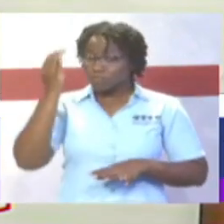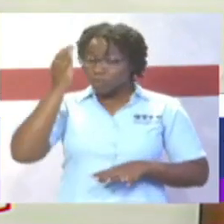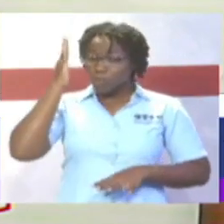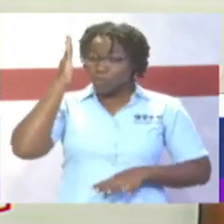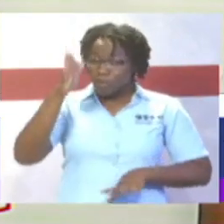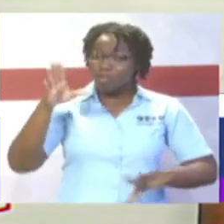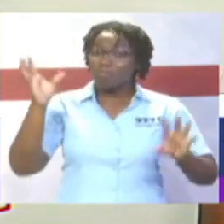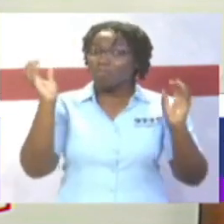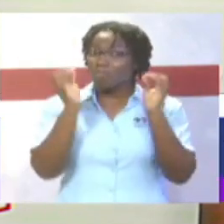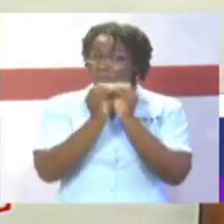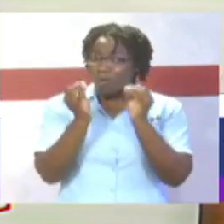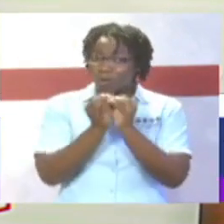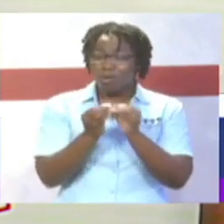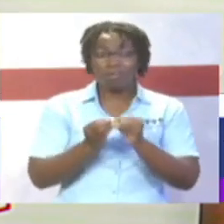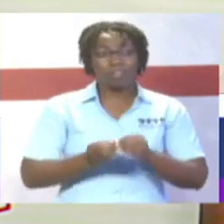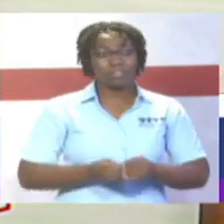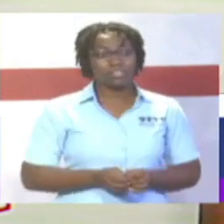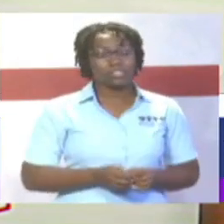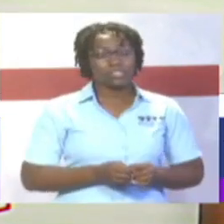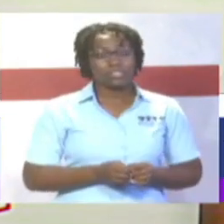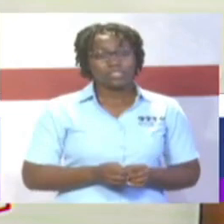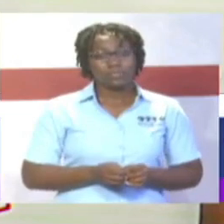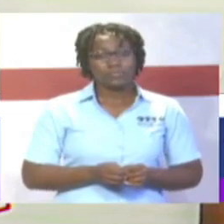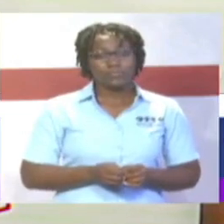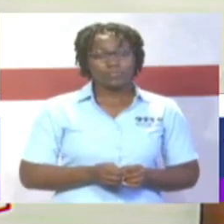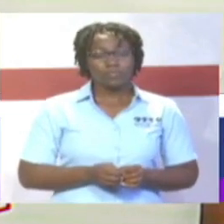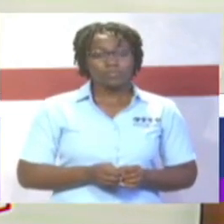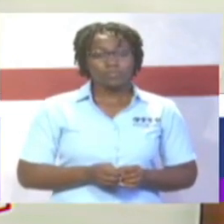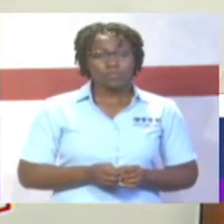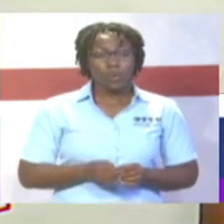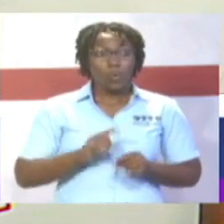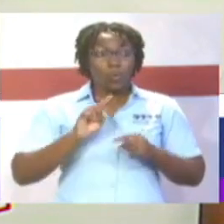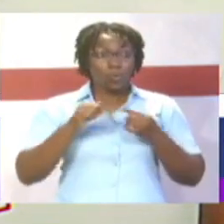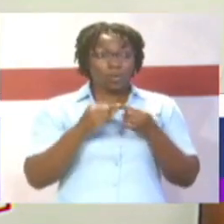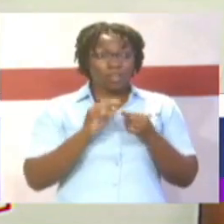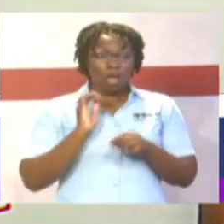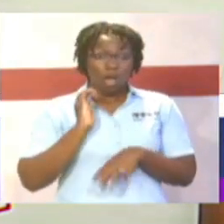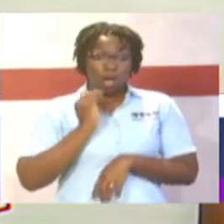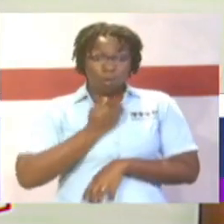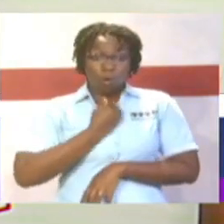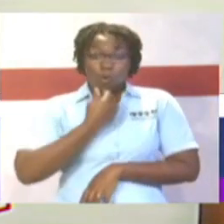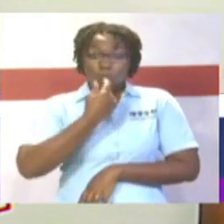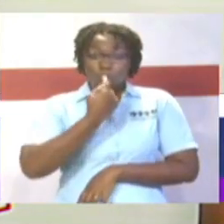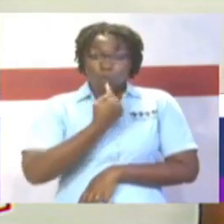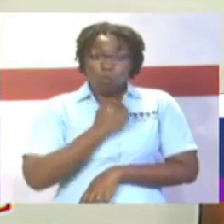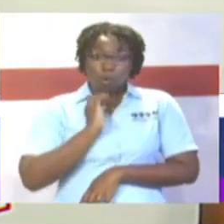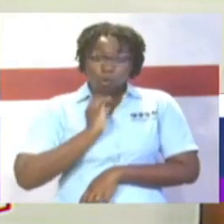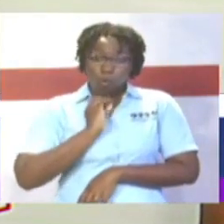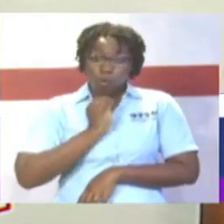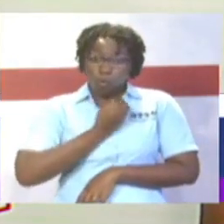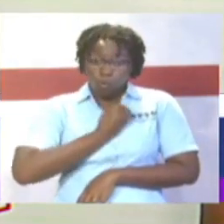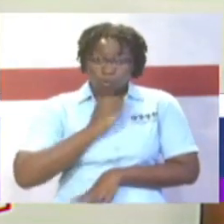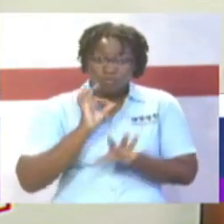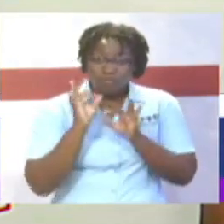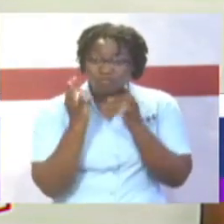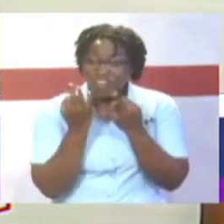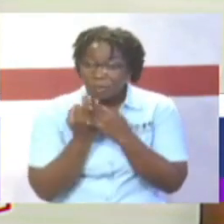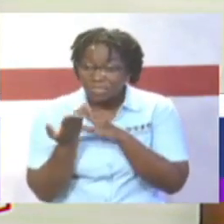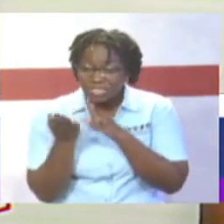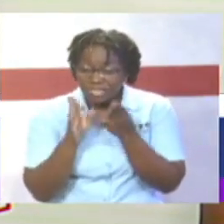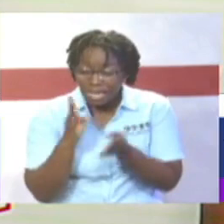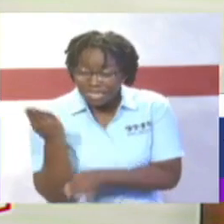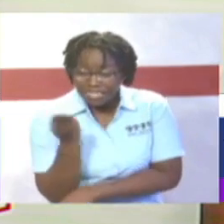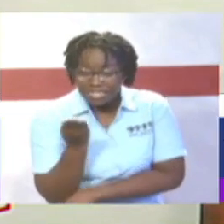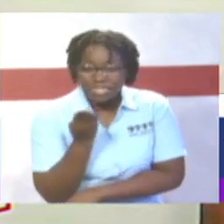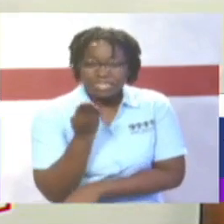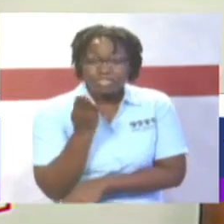more. It hits real hard when we lose our own. We have lost family members. We have